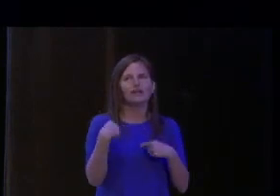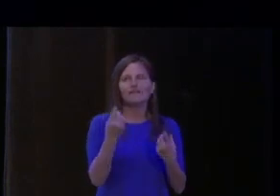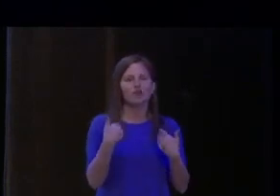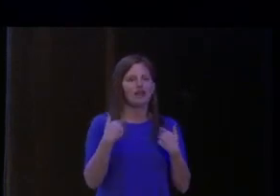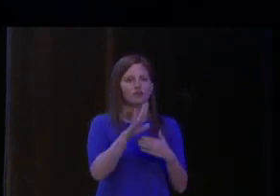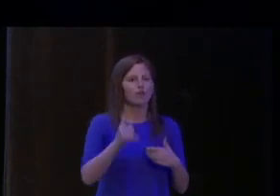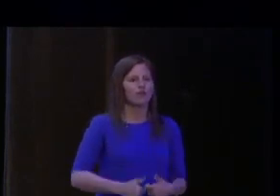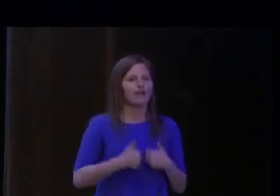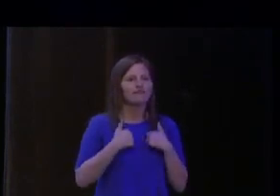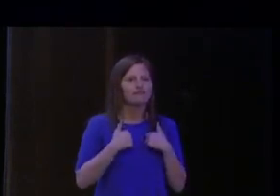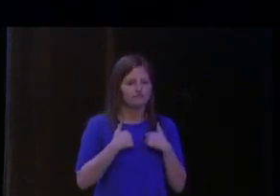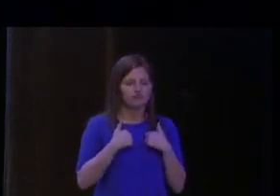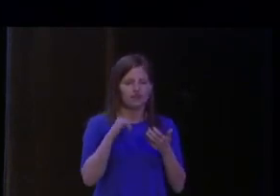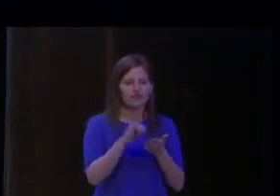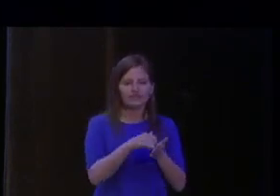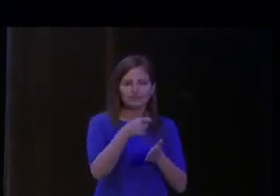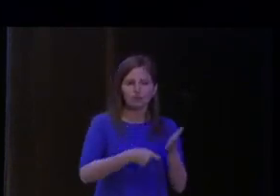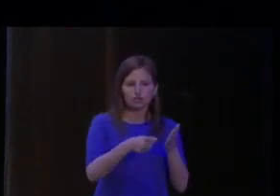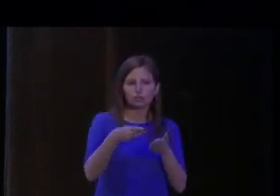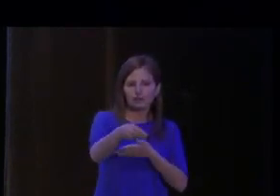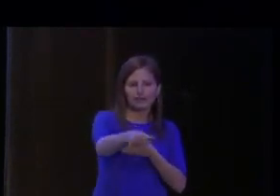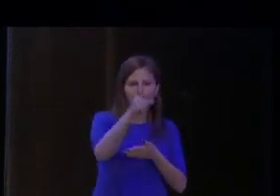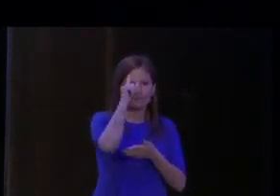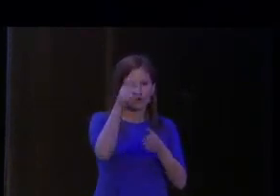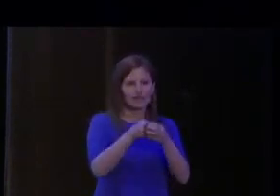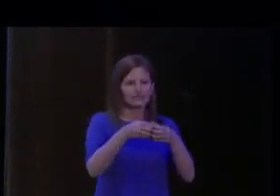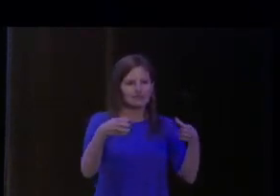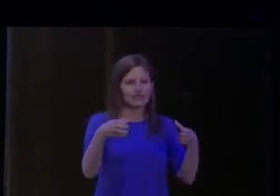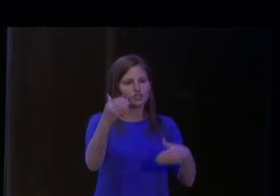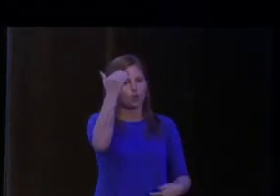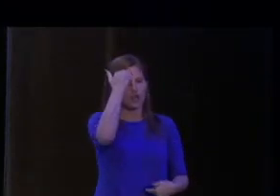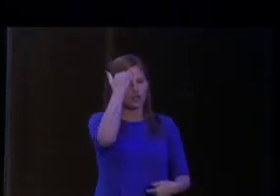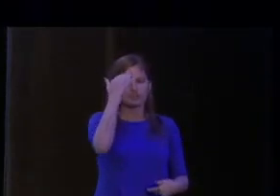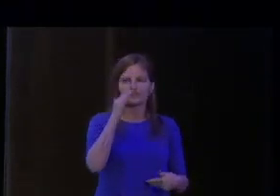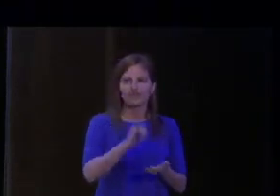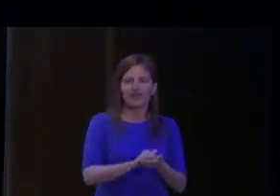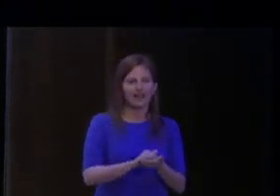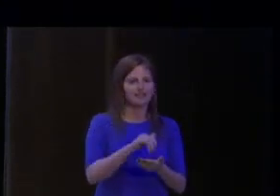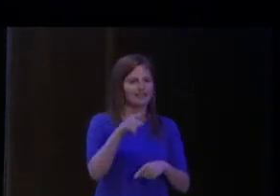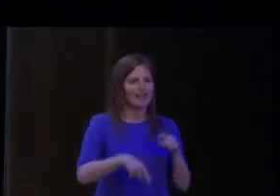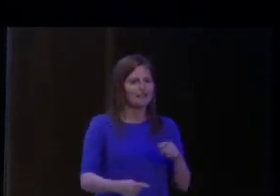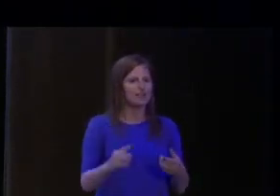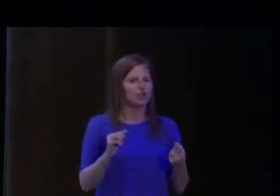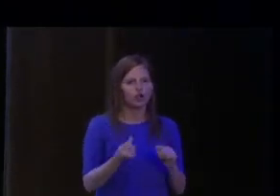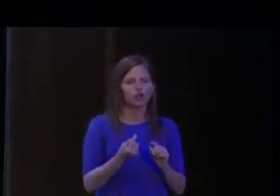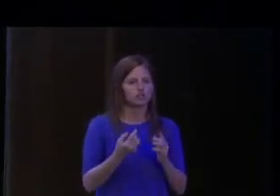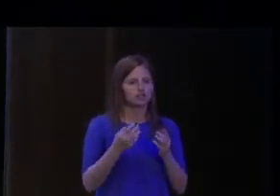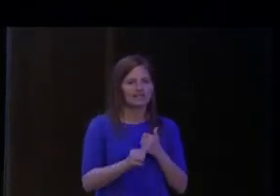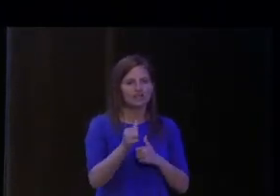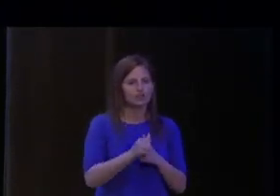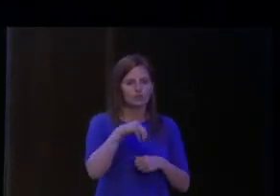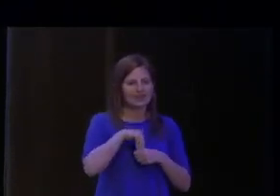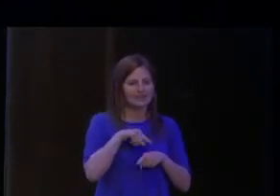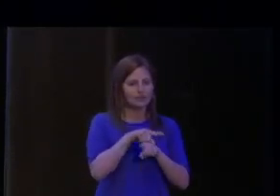in your life was the price that you paid for an expanded awareness of that which can't be hurt, harmed, or endangered